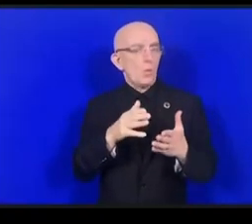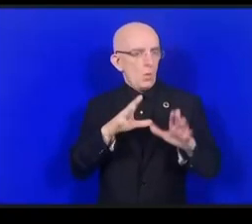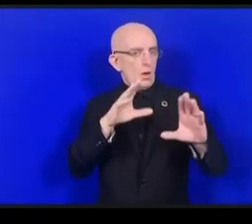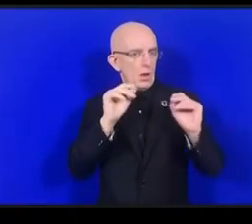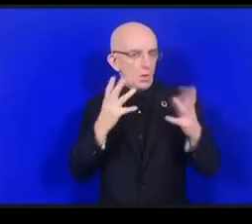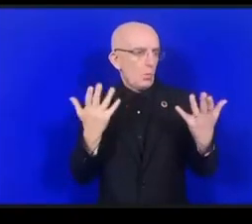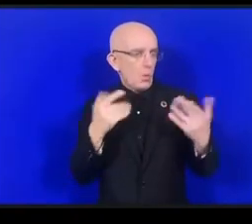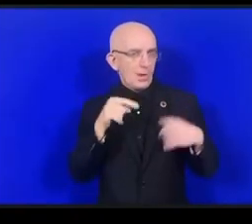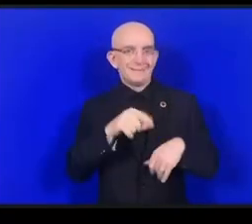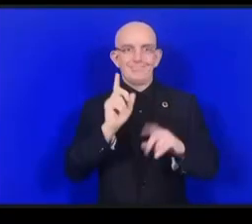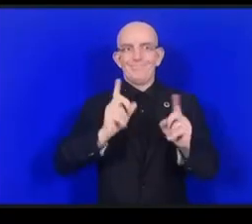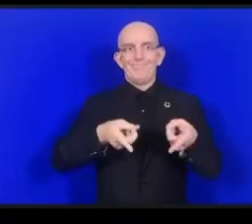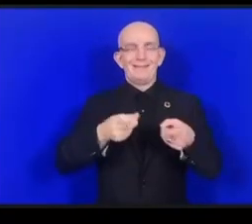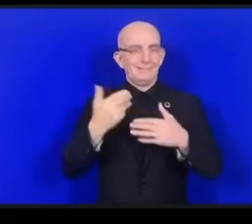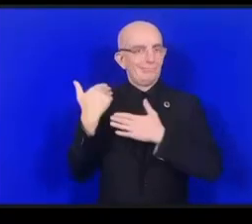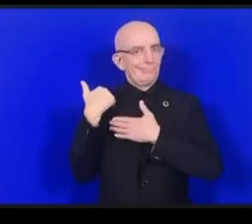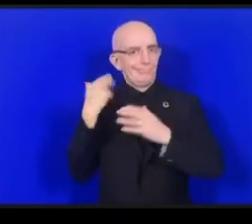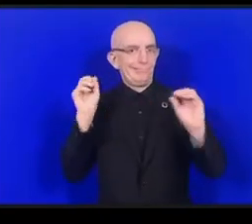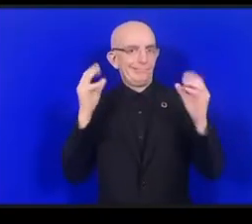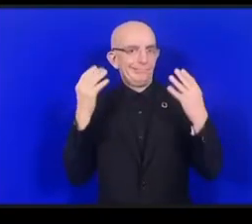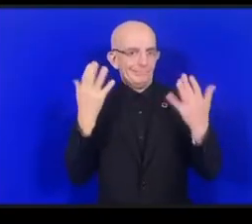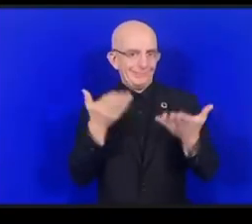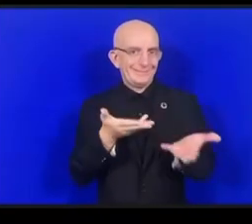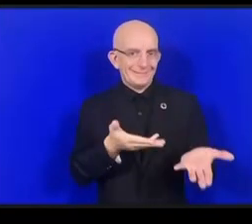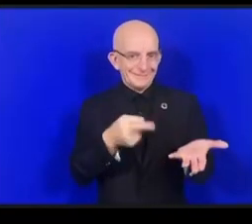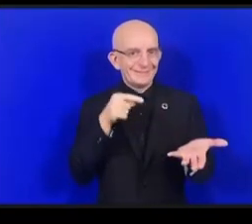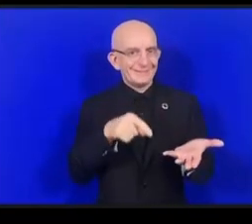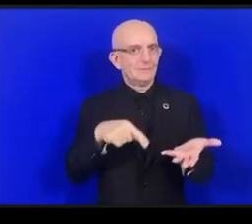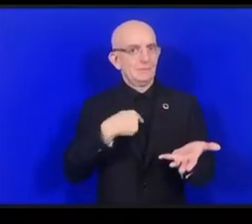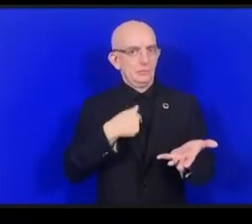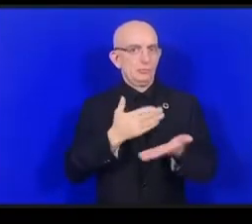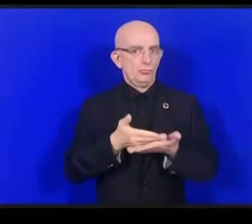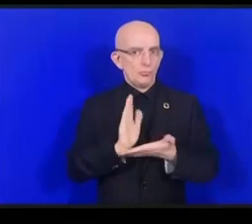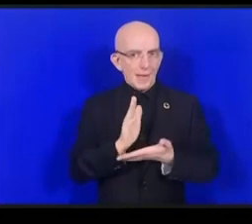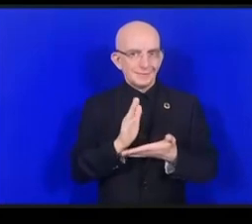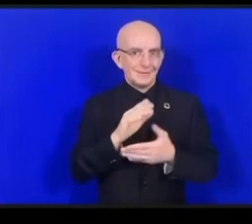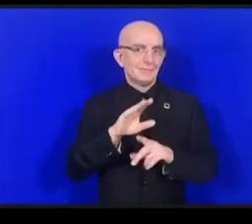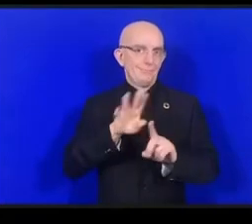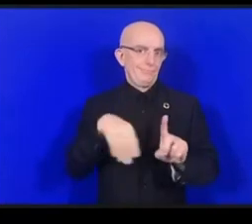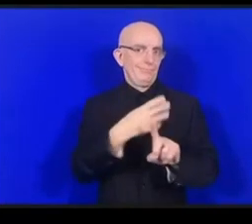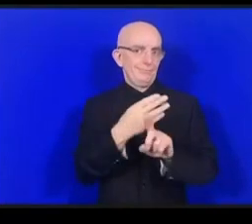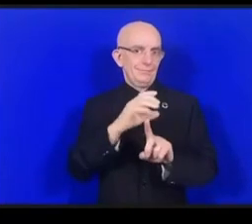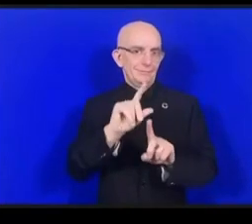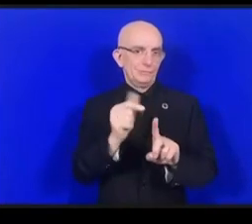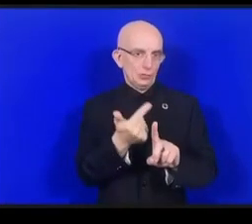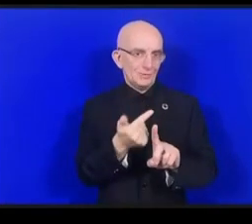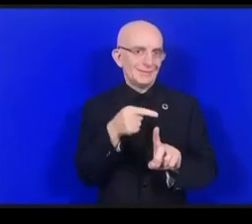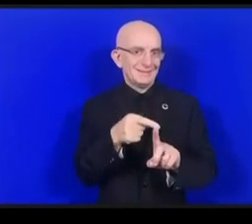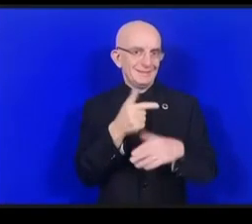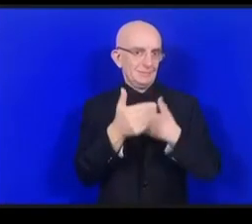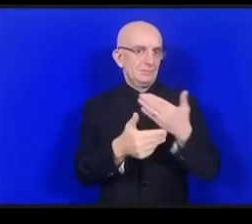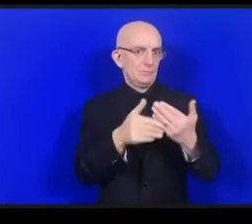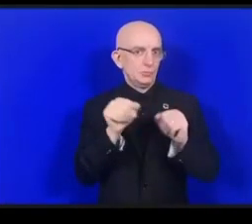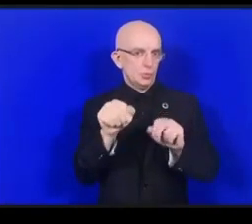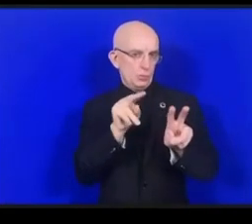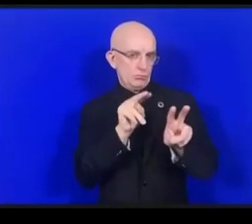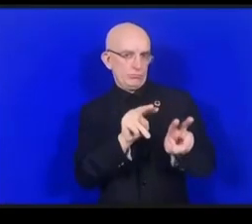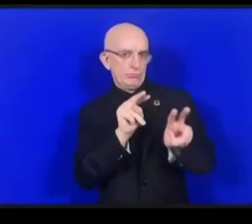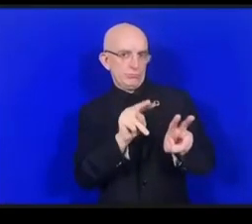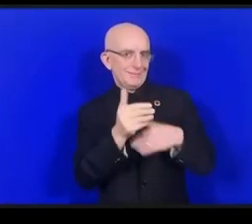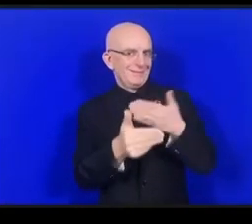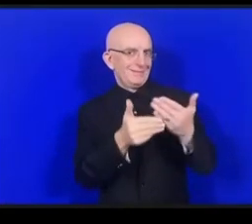all. Thank you. The libraries have always been very active participants, and we have a dynamic coalition, libraries,